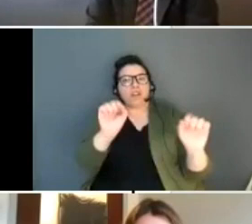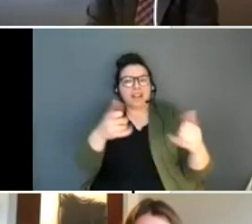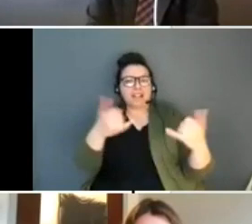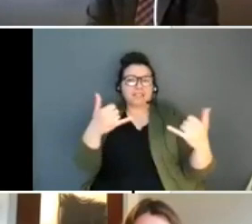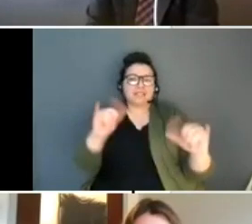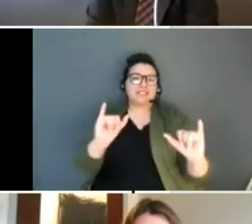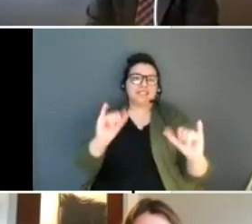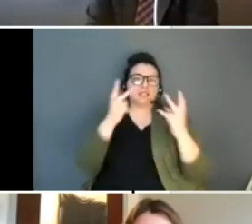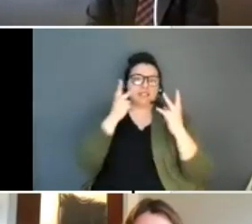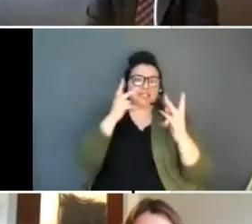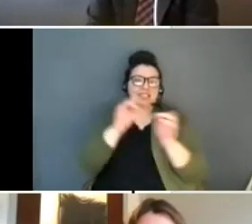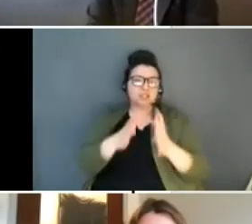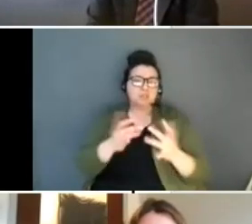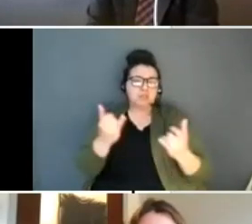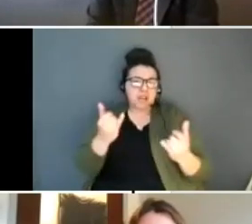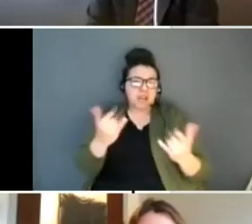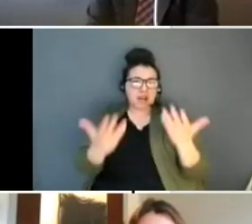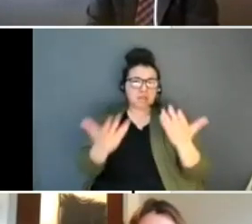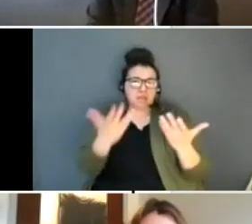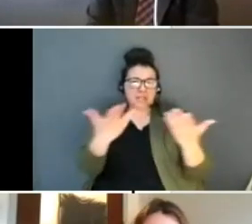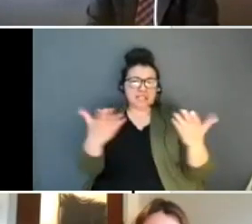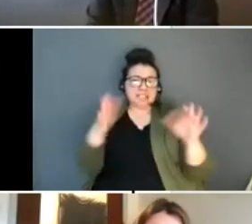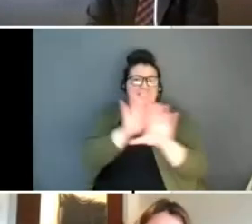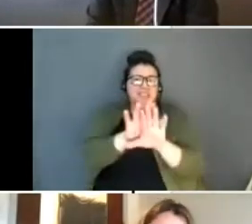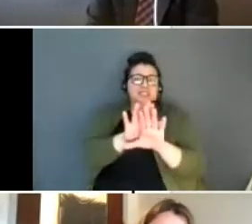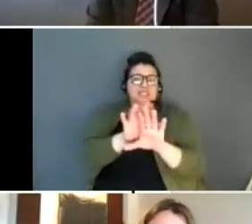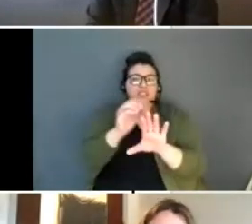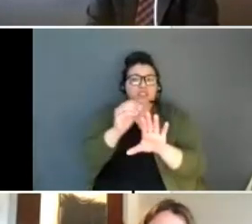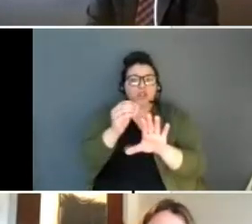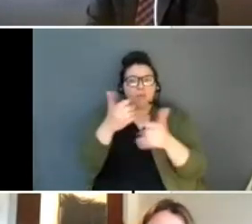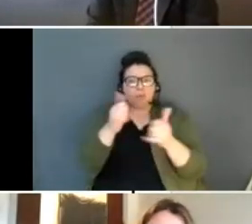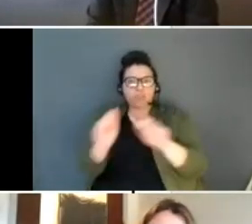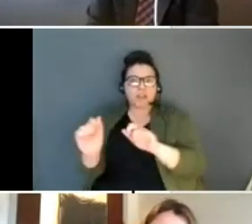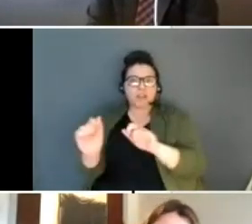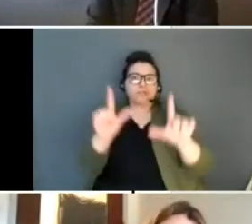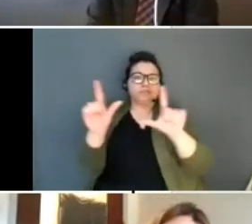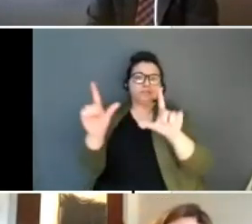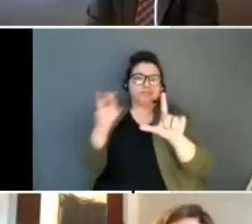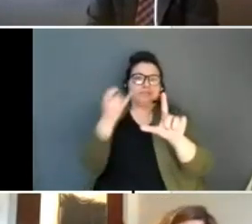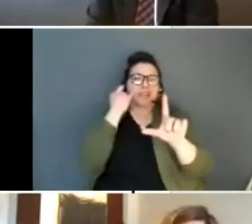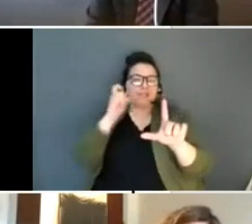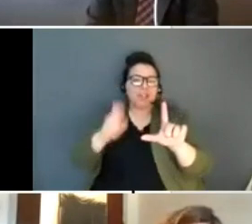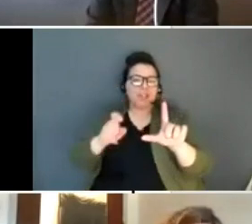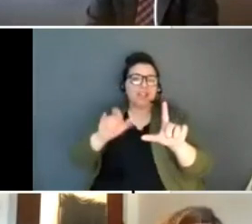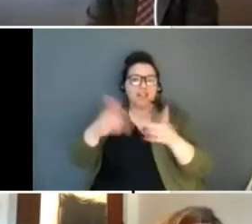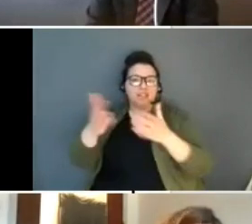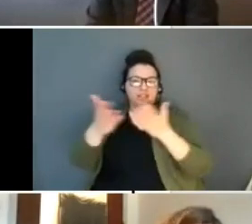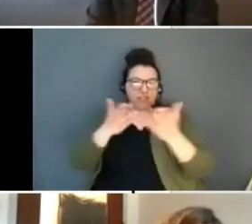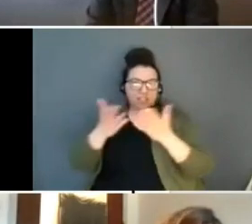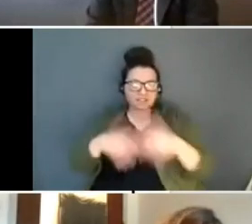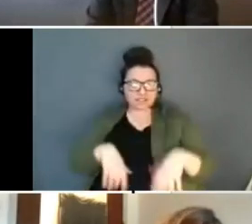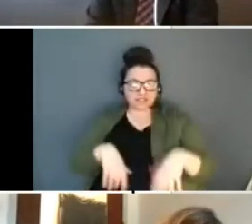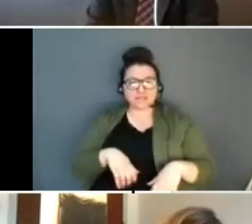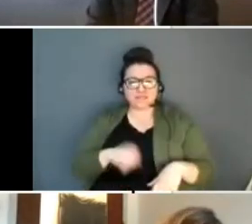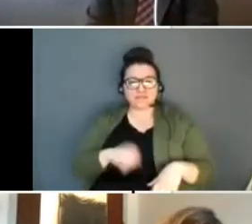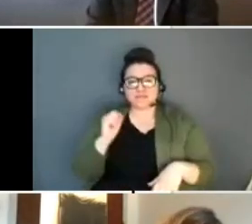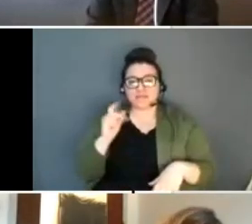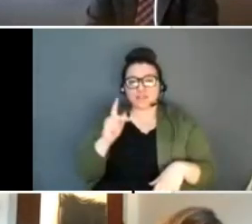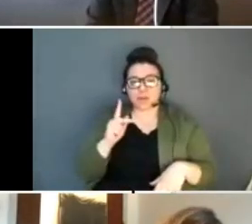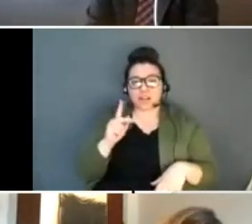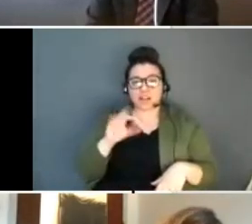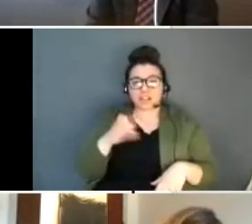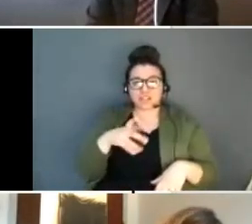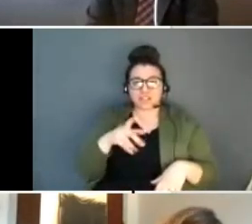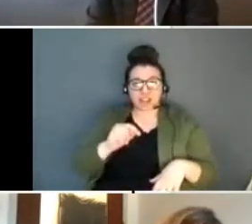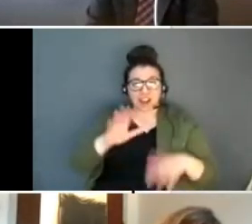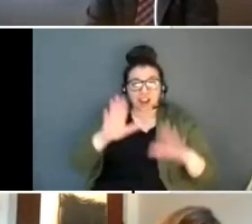not be able to see her, but we'll bring her back if you need those services. But let me get my chat going here. Hopefully